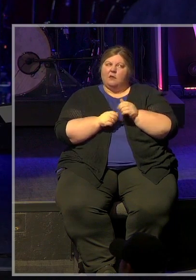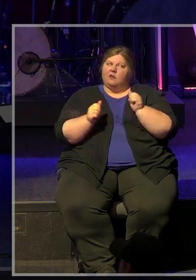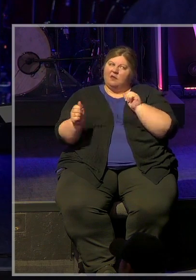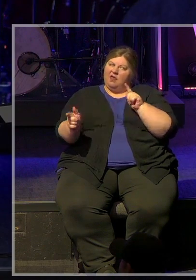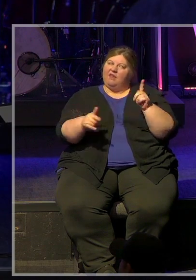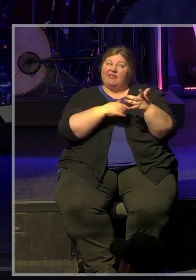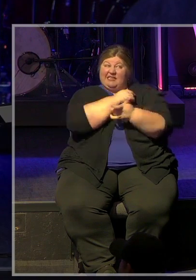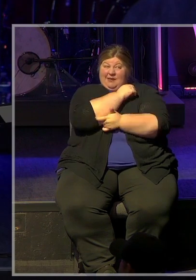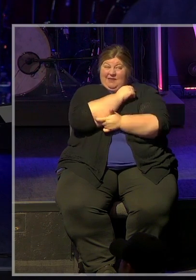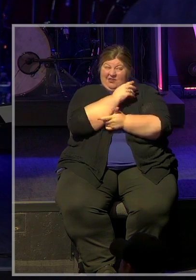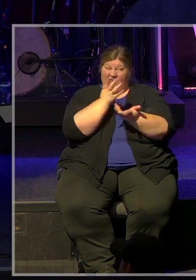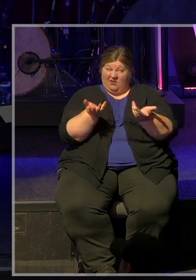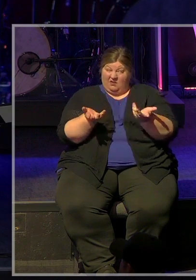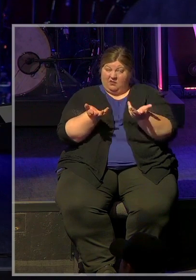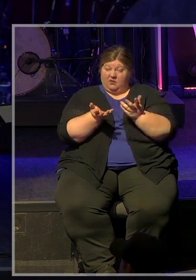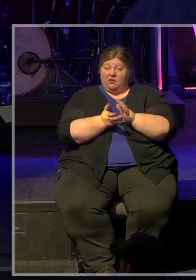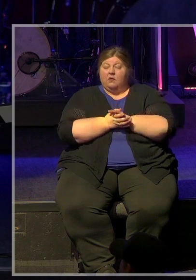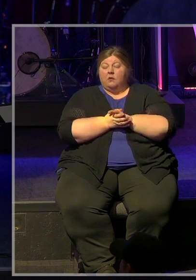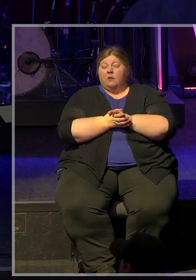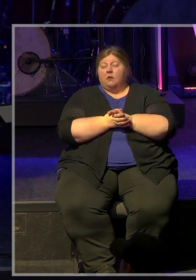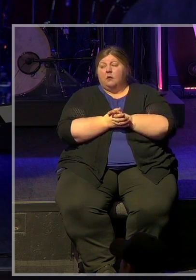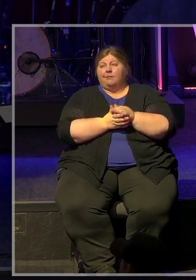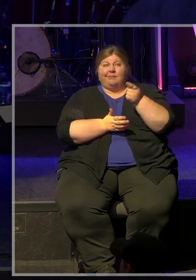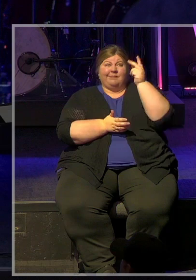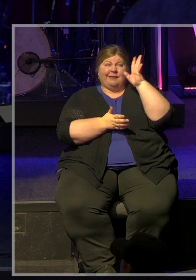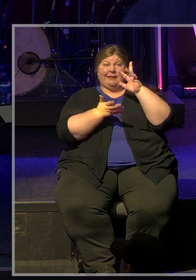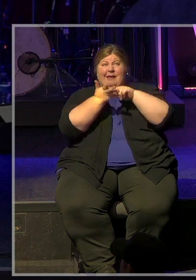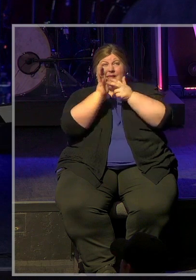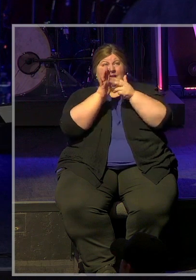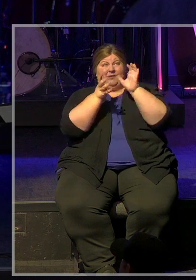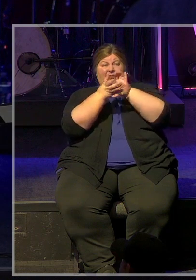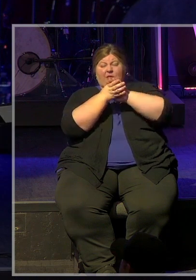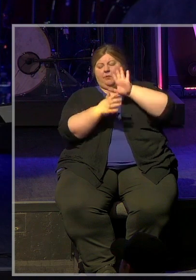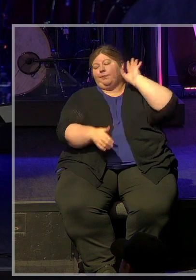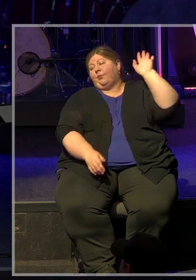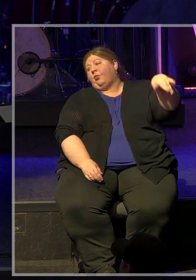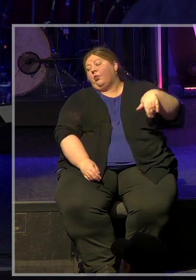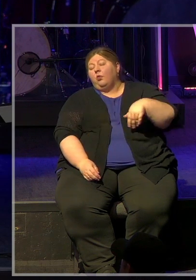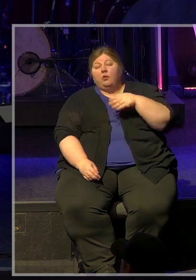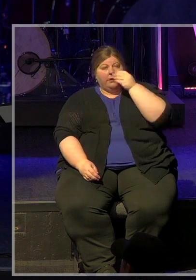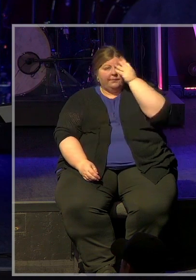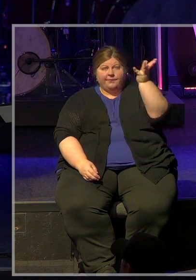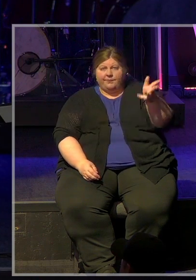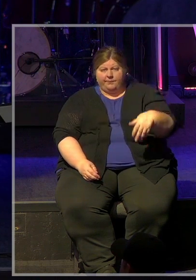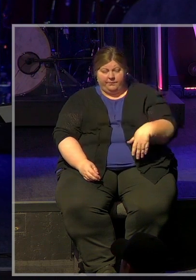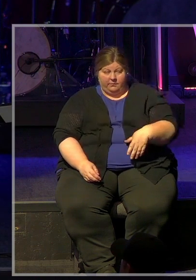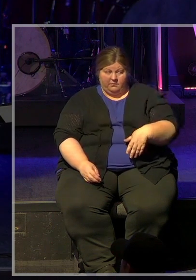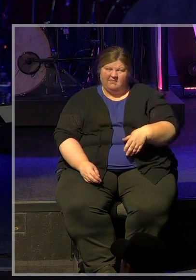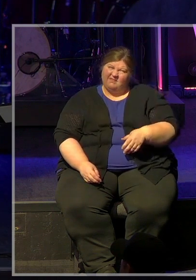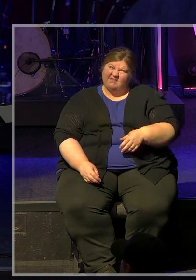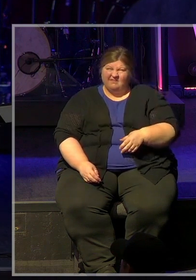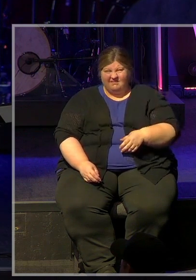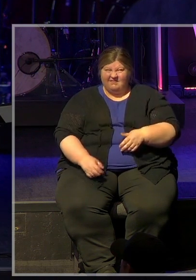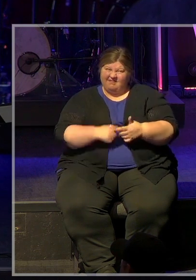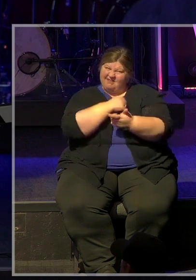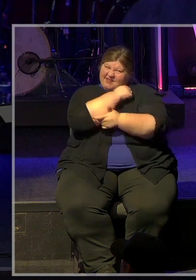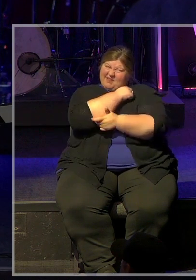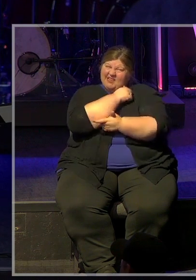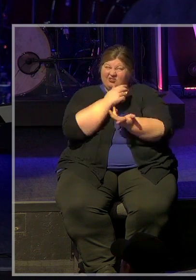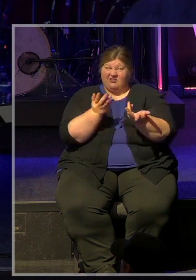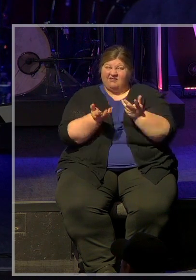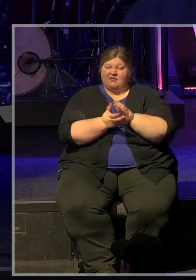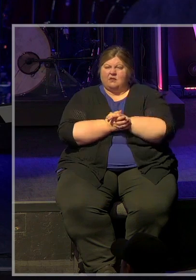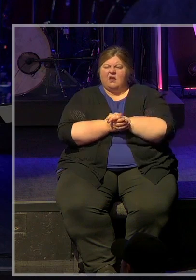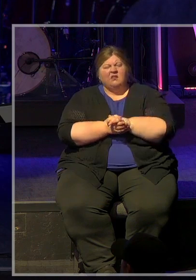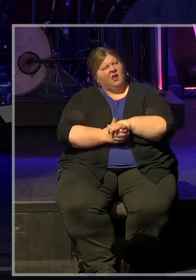and the temptation is this, to write off God's definition of marriage. That's the temptation. And you may say, well,